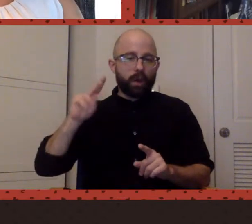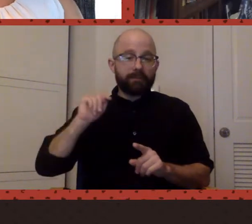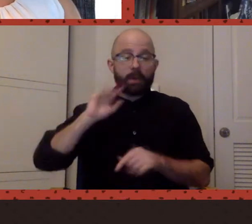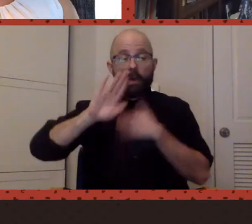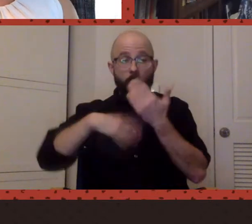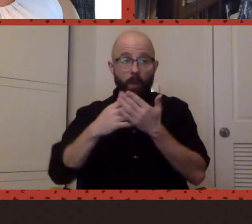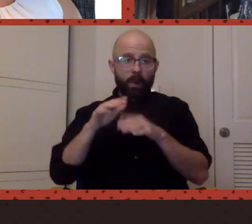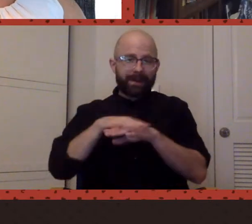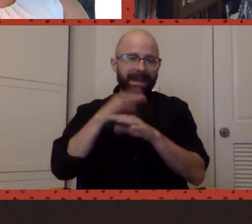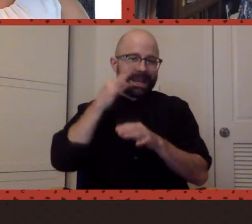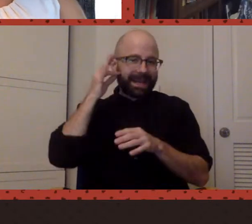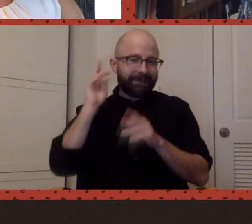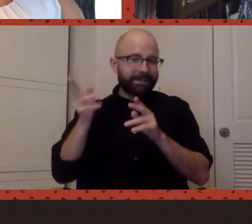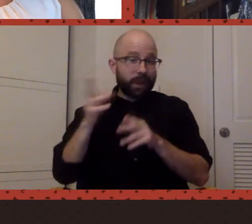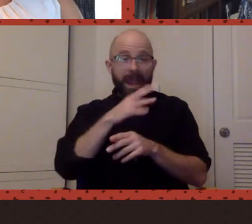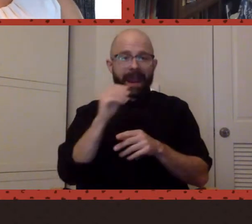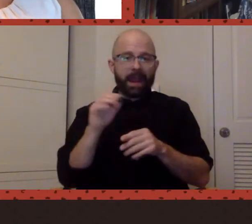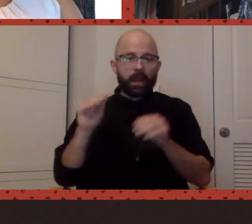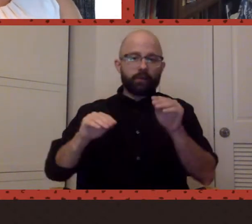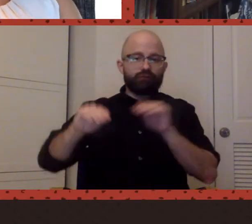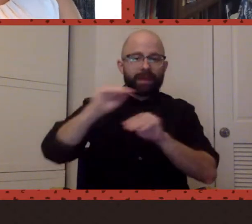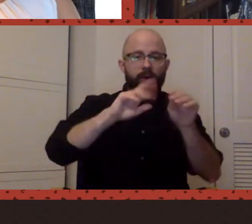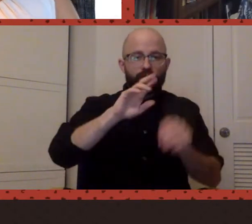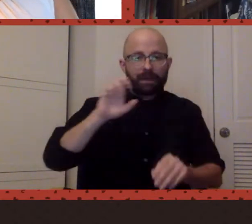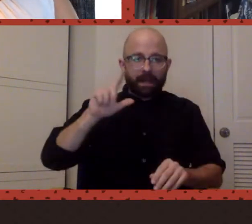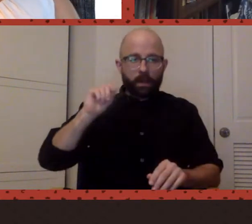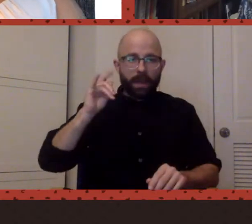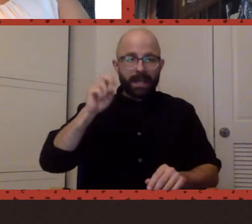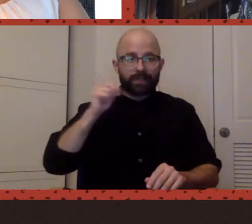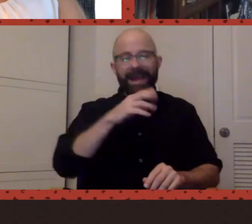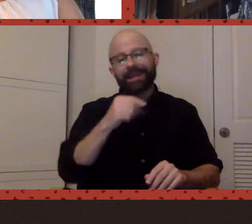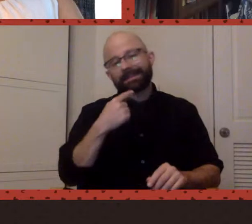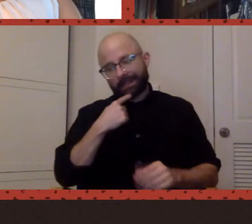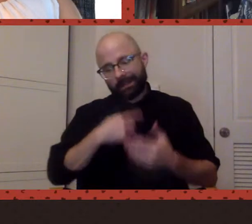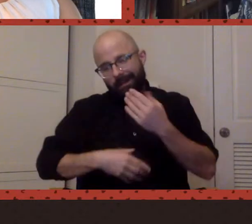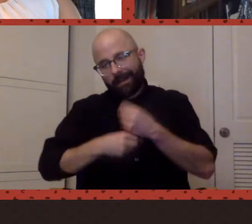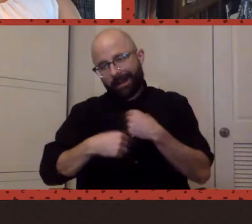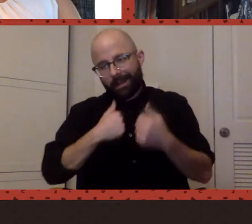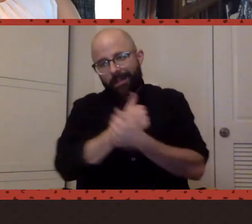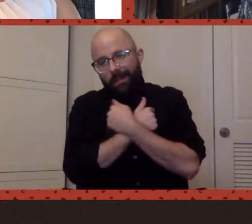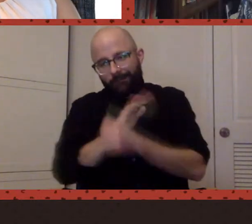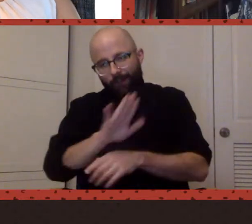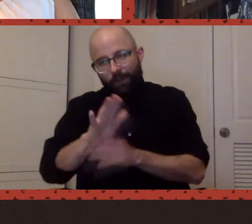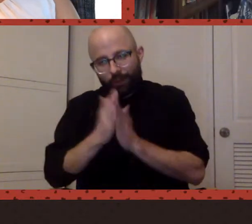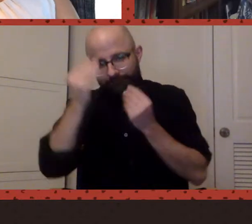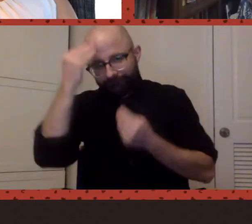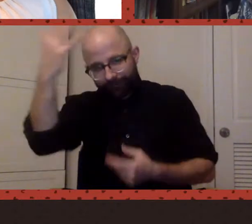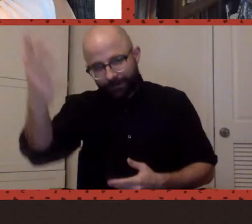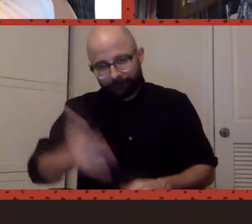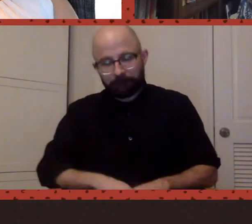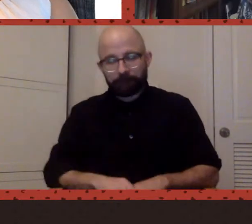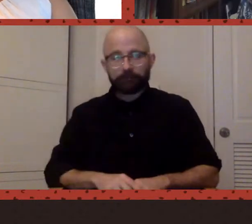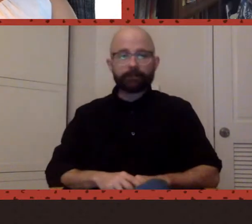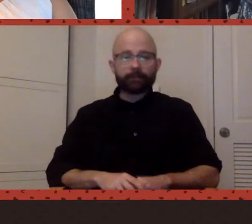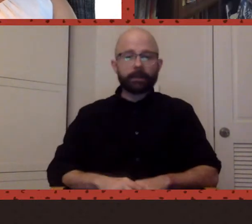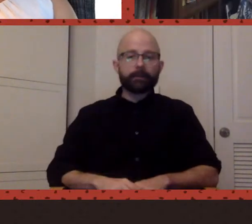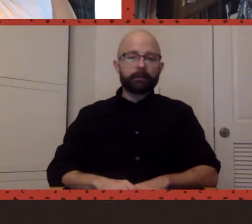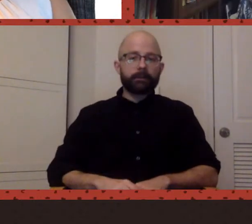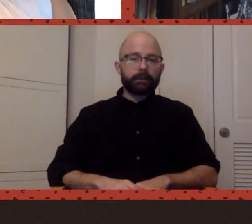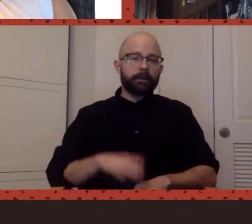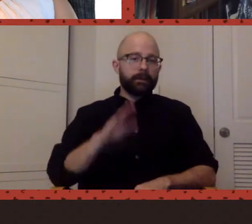and relocation. And he adds that he loved your book, by the way. Yeah, thank you. I